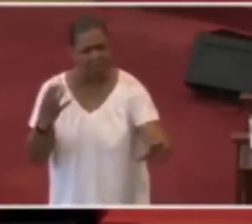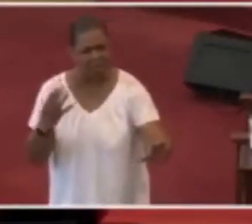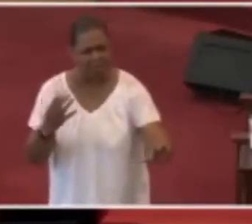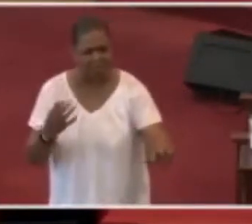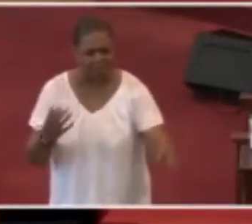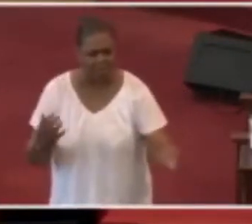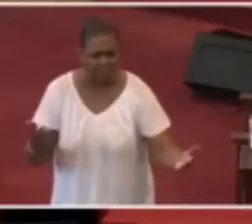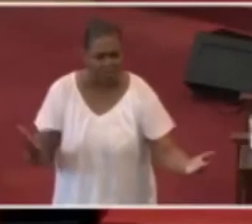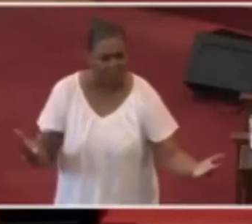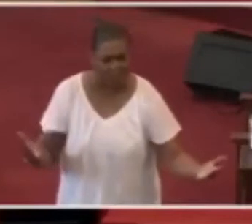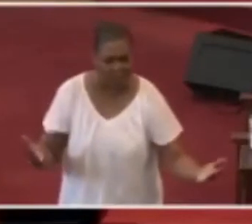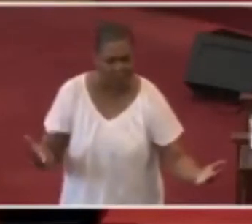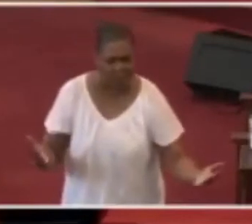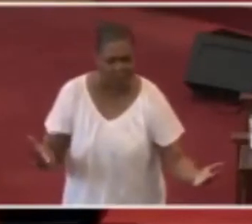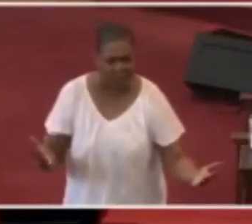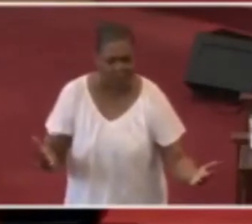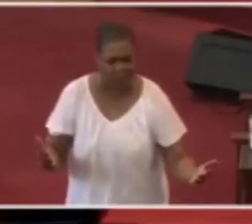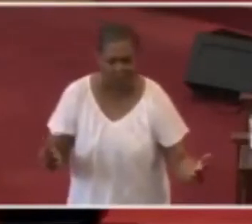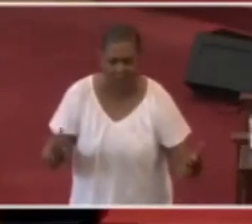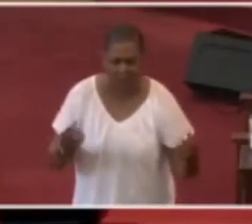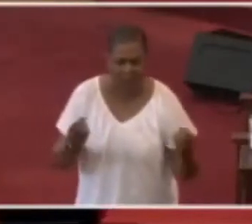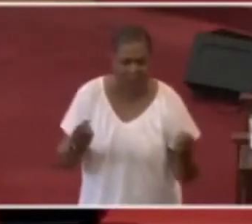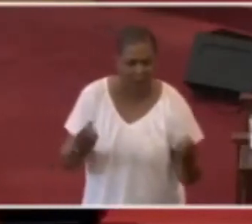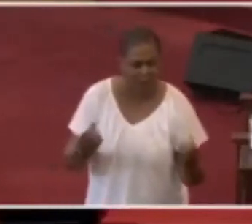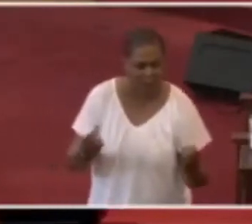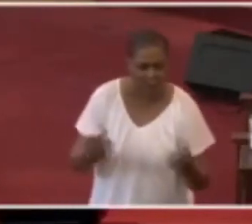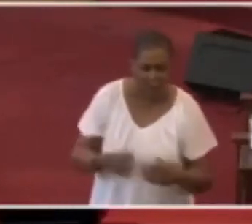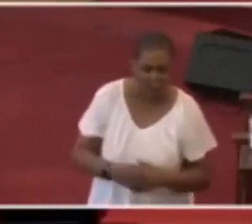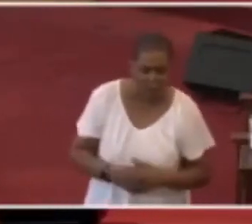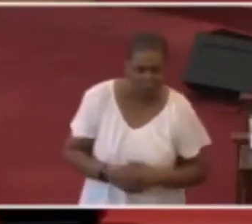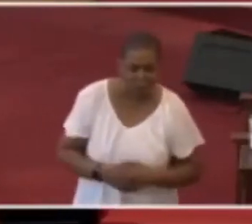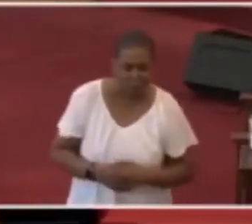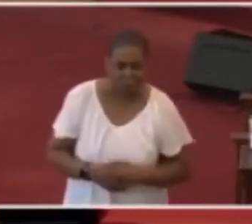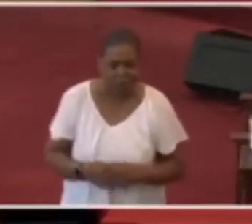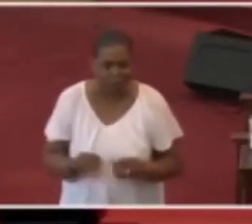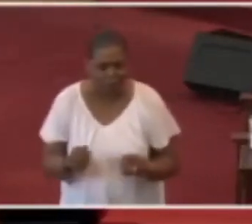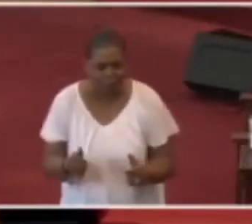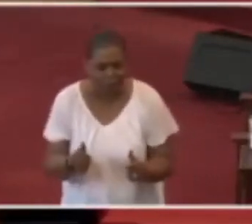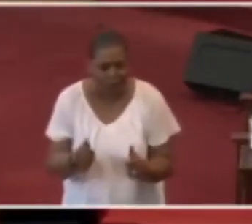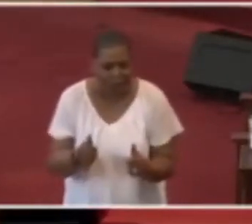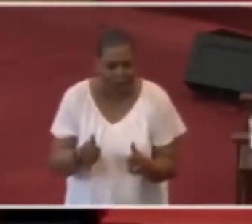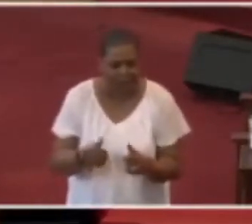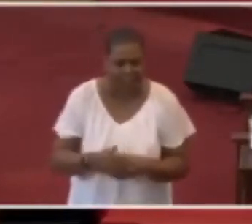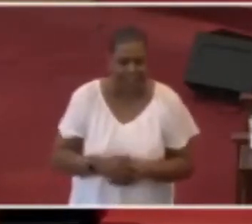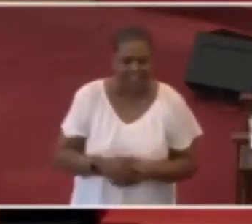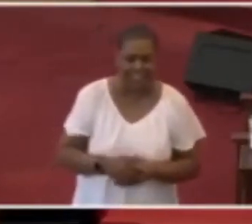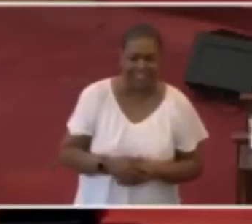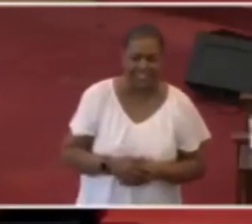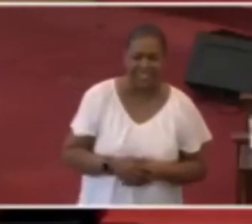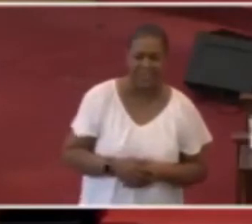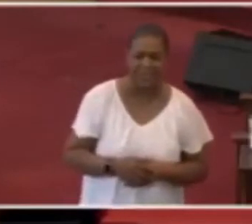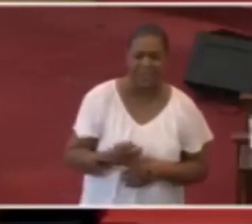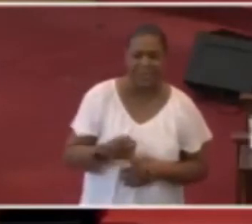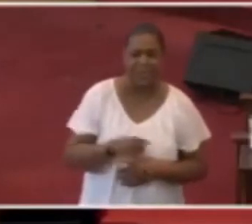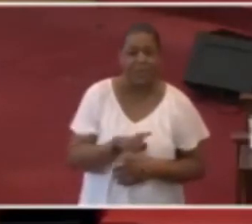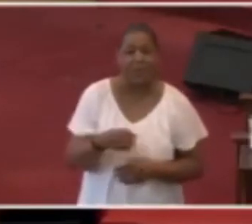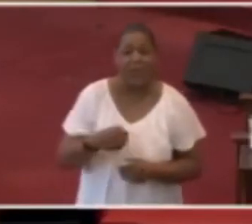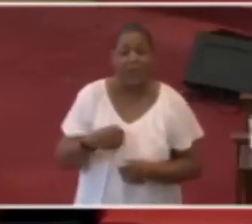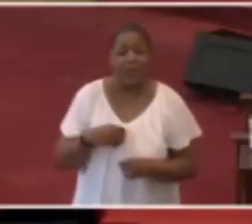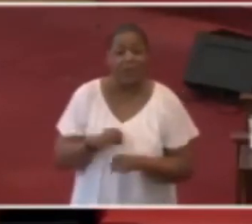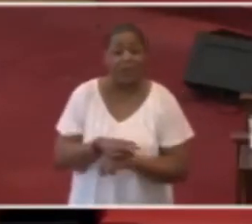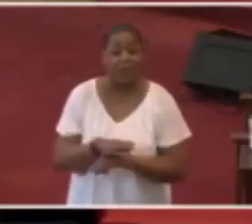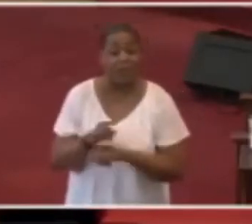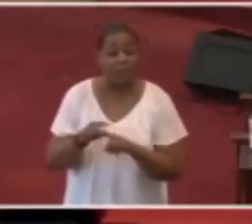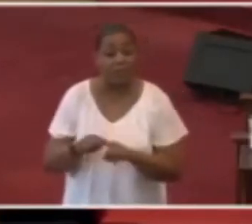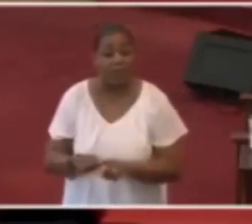quick or emotional have some of your decisions been? Perhaps not thoroughly thought out. How influenced are you